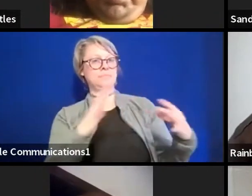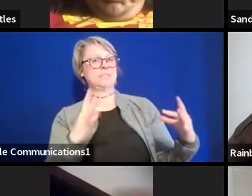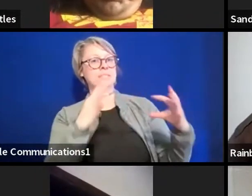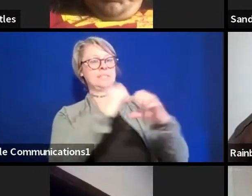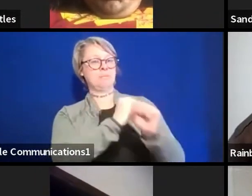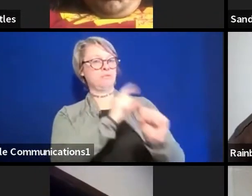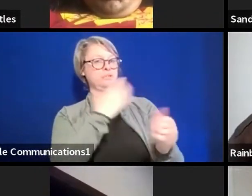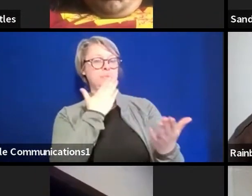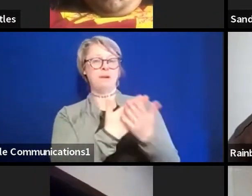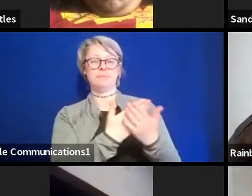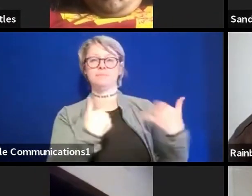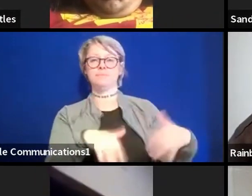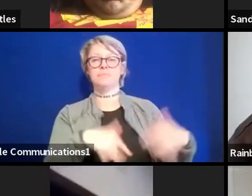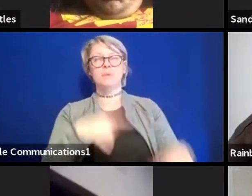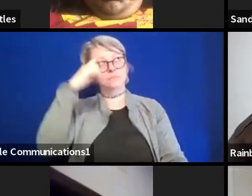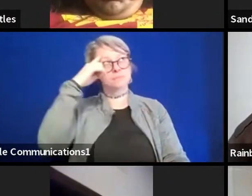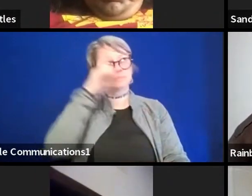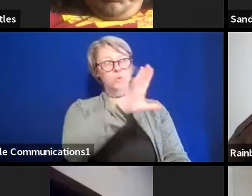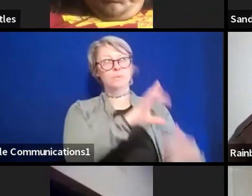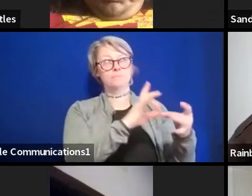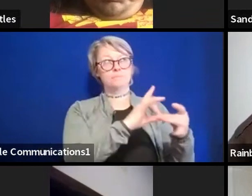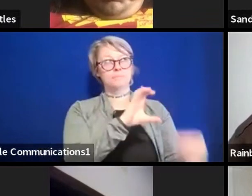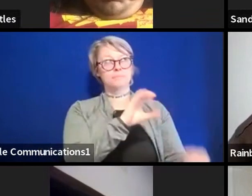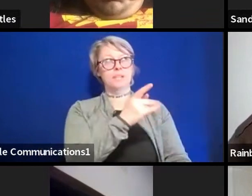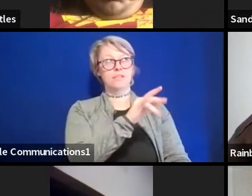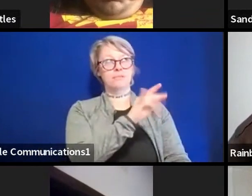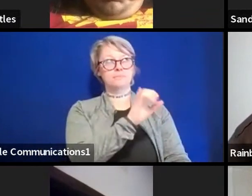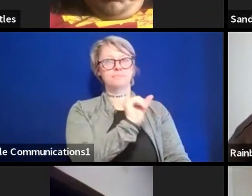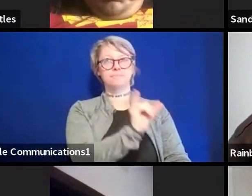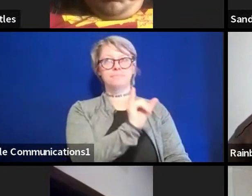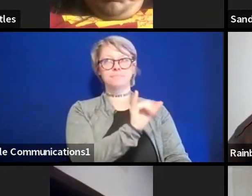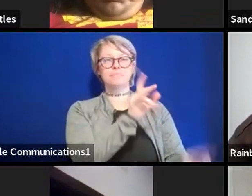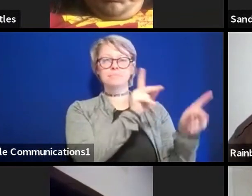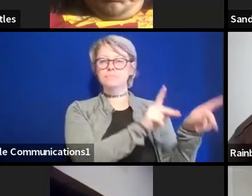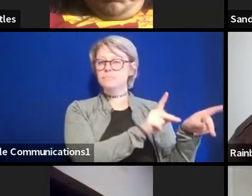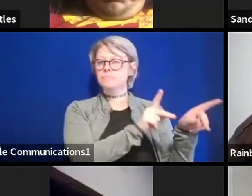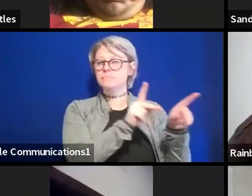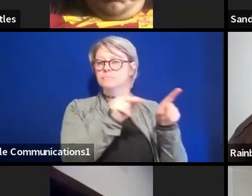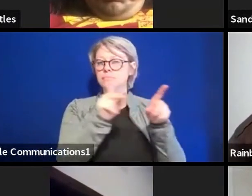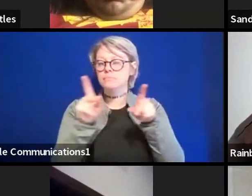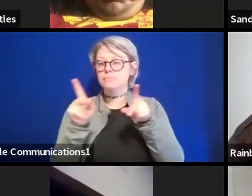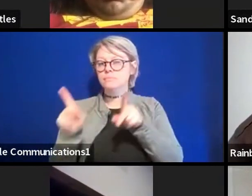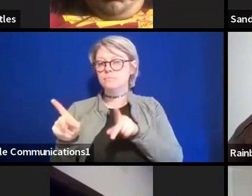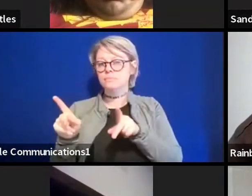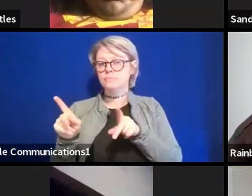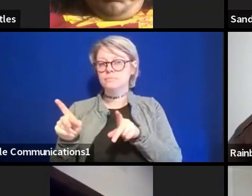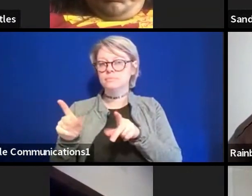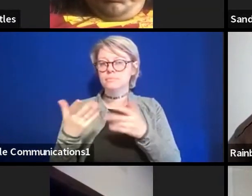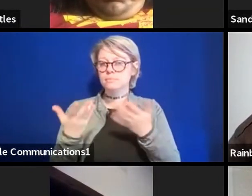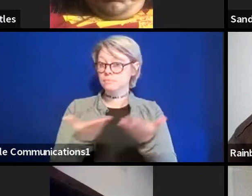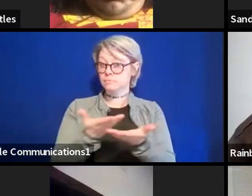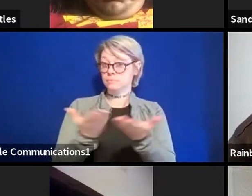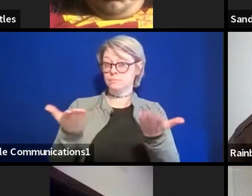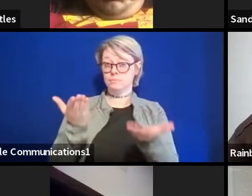I was thinking as you were speaking, Catherine, that it's almost like, and I don't know if the other people agree with